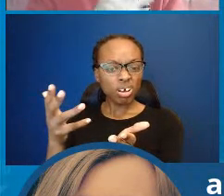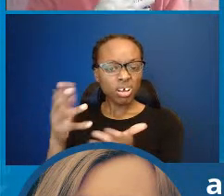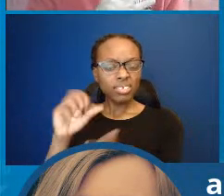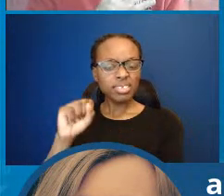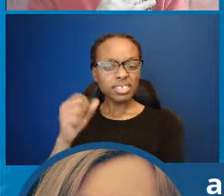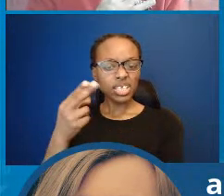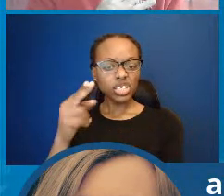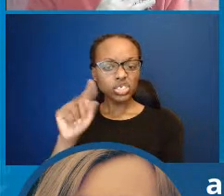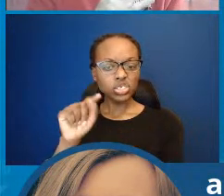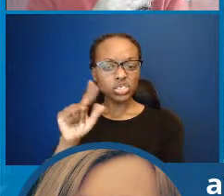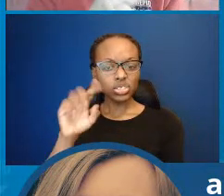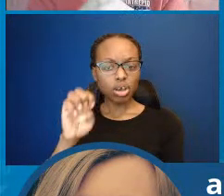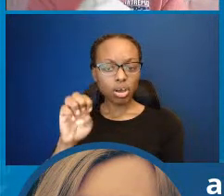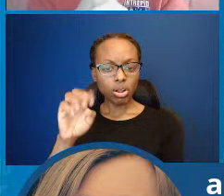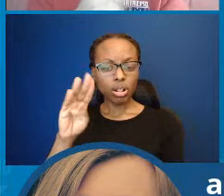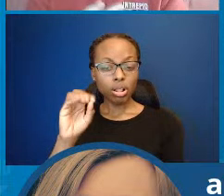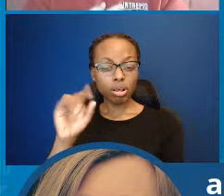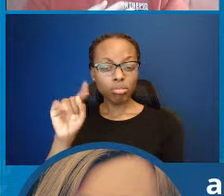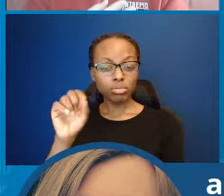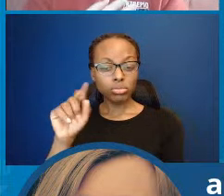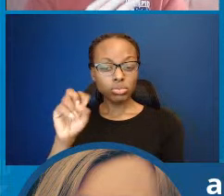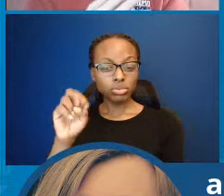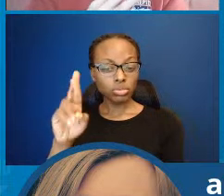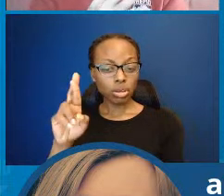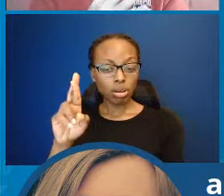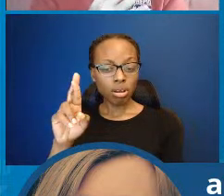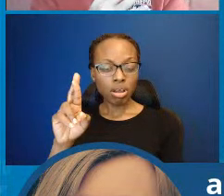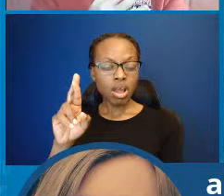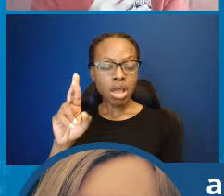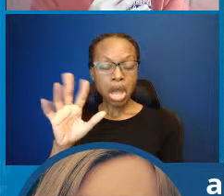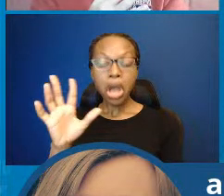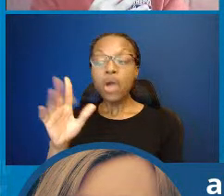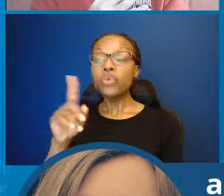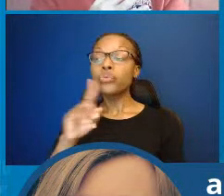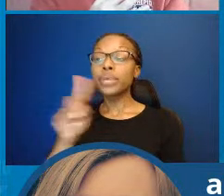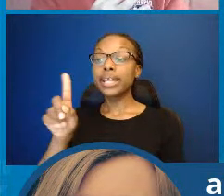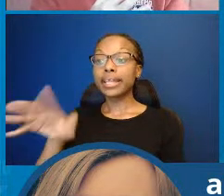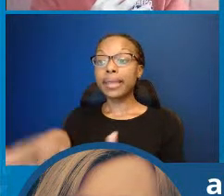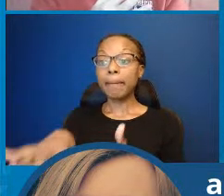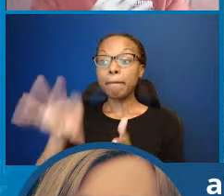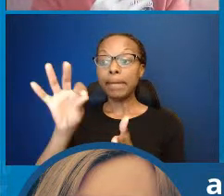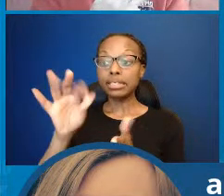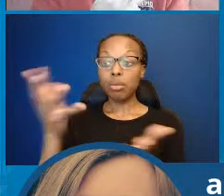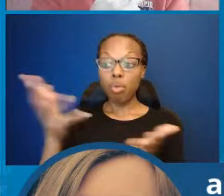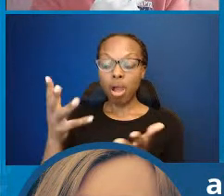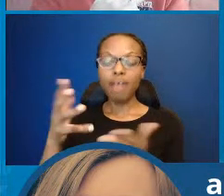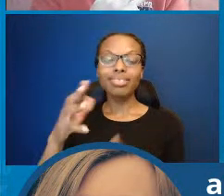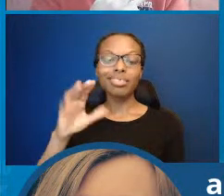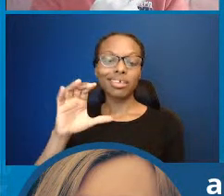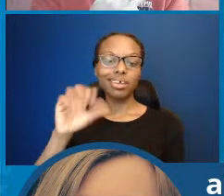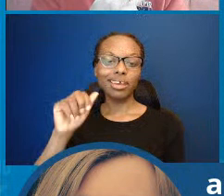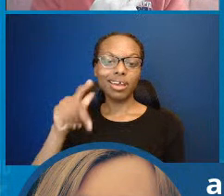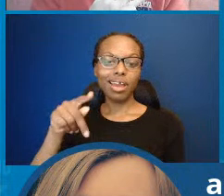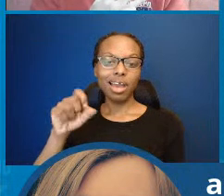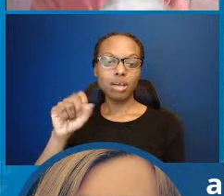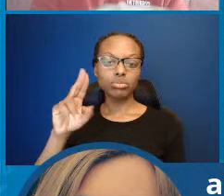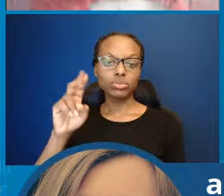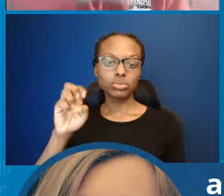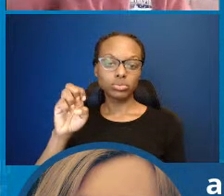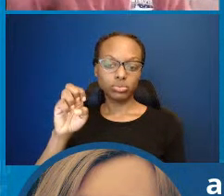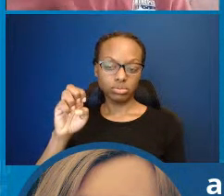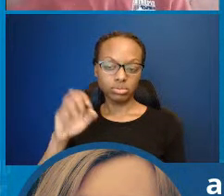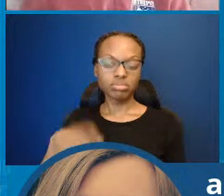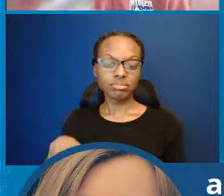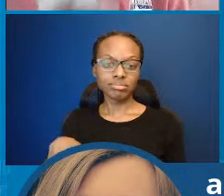obviously the capsules themselves, right? It didn't necessarily go and recover the shuttle boosters